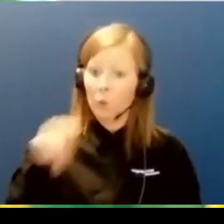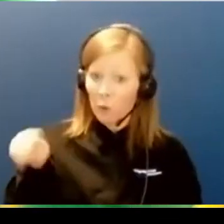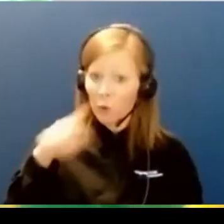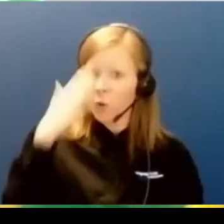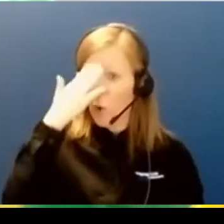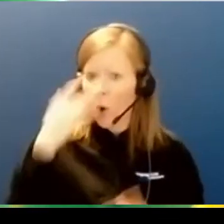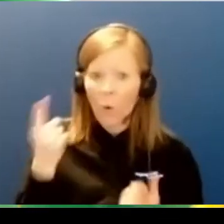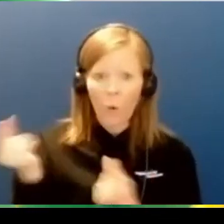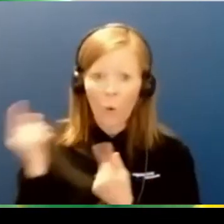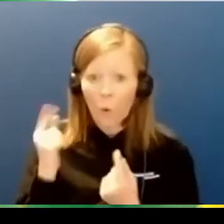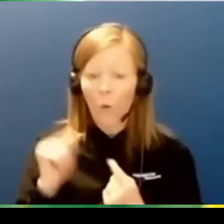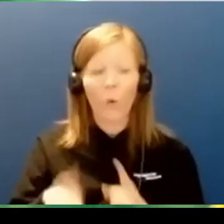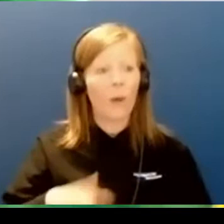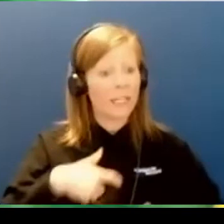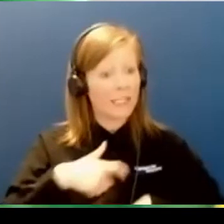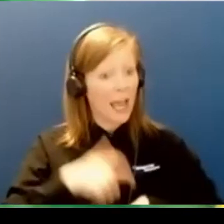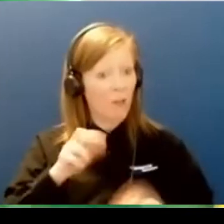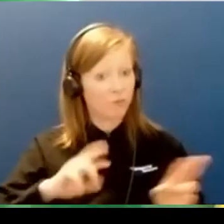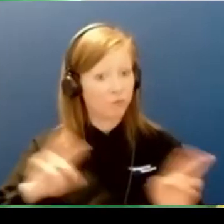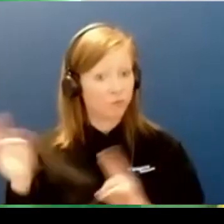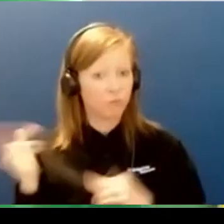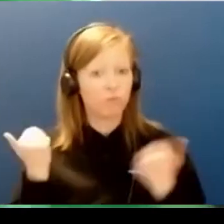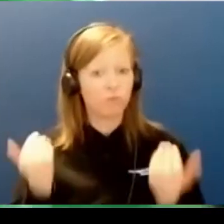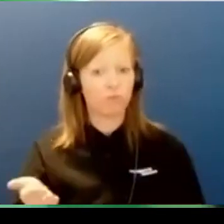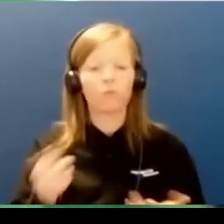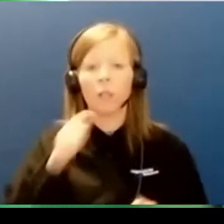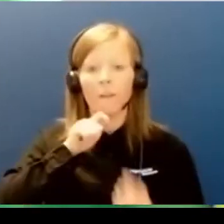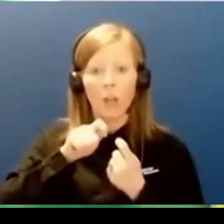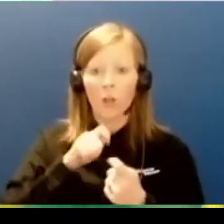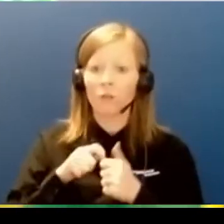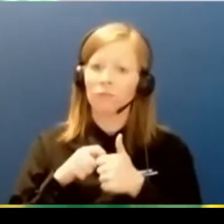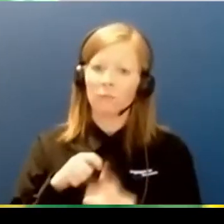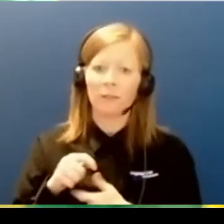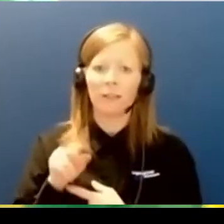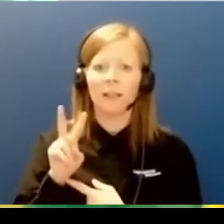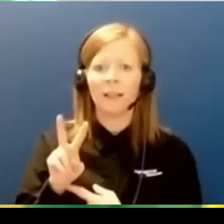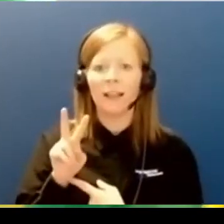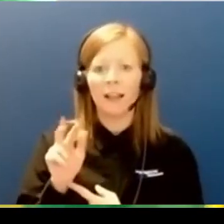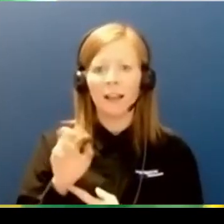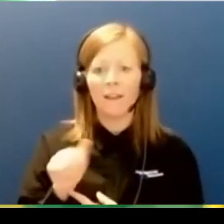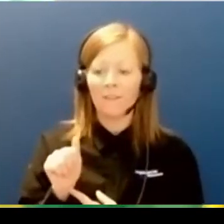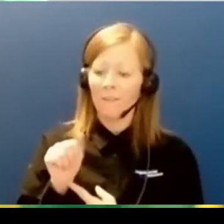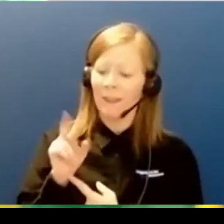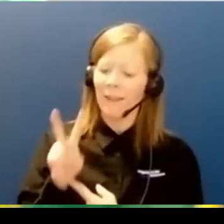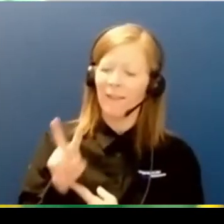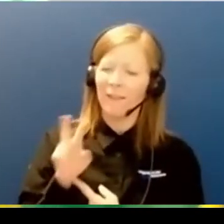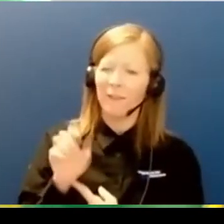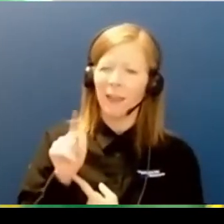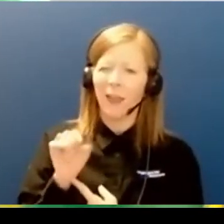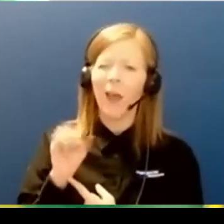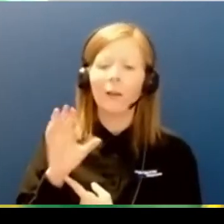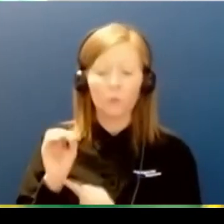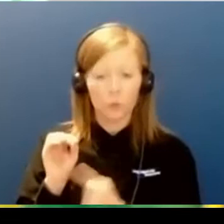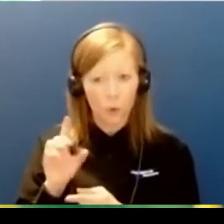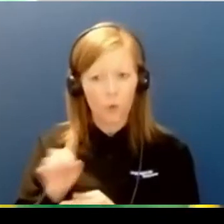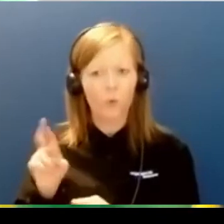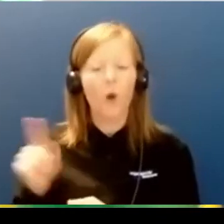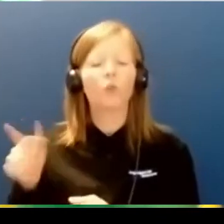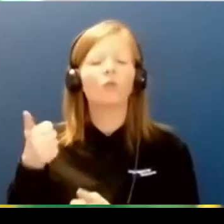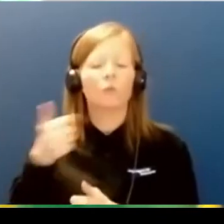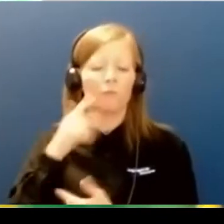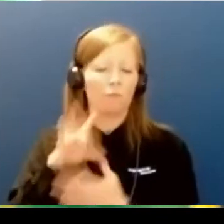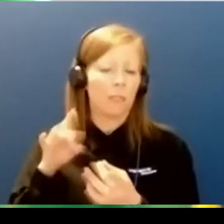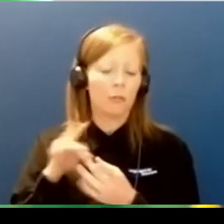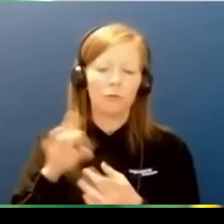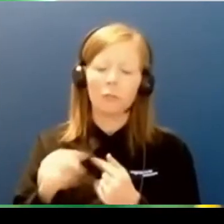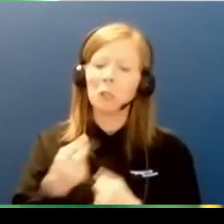when it's time to start flossing. Like I said, Dr. Velasco mentioned, it's a really good idea to start practicing flossing a couple